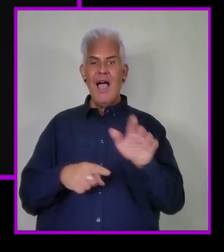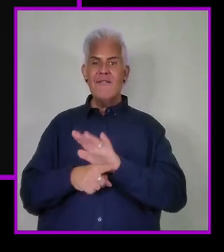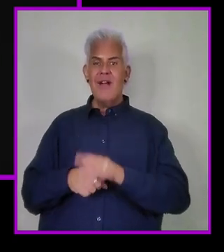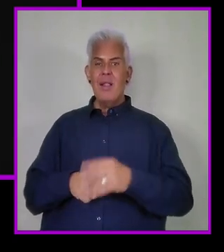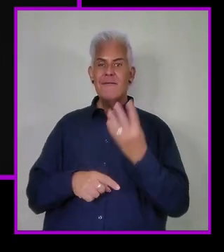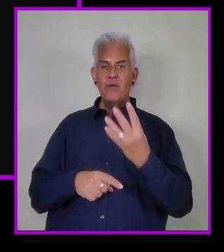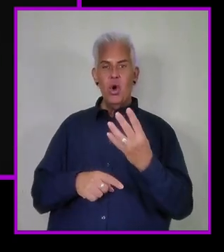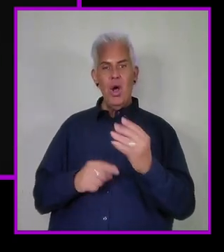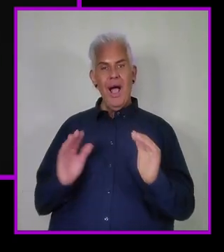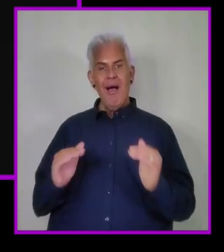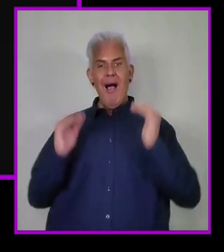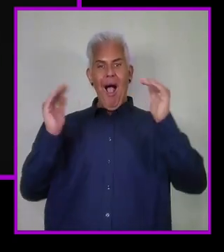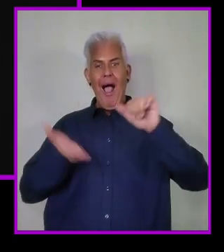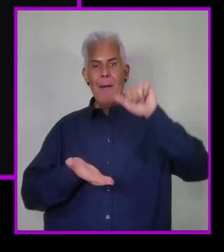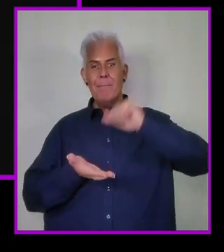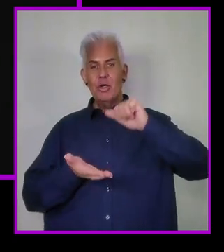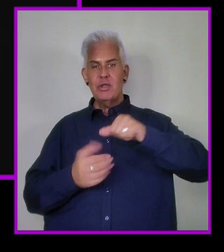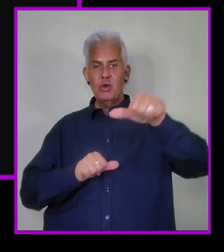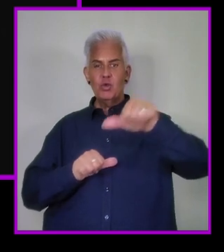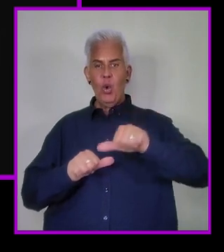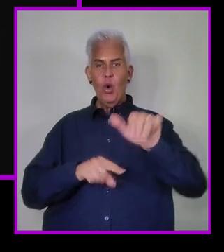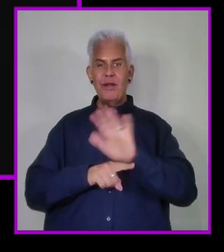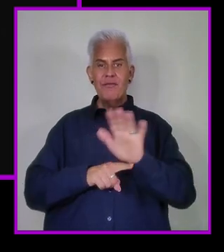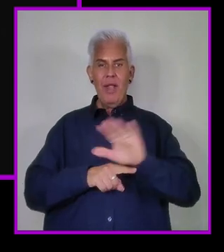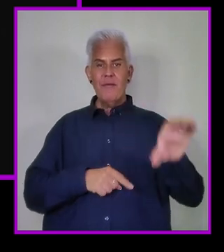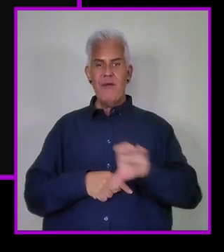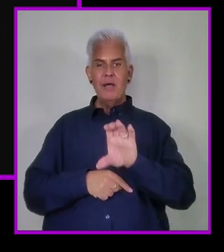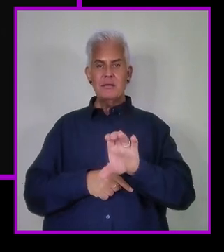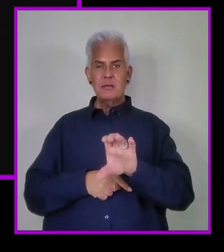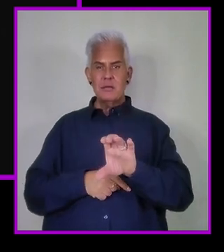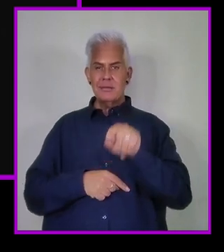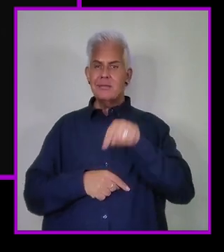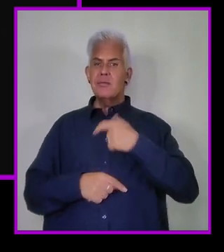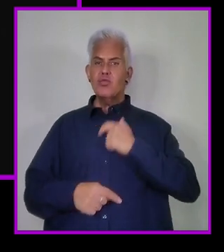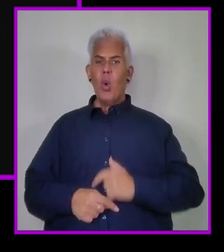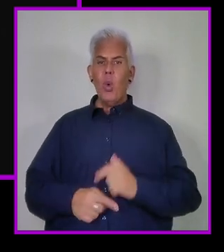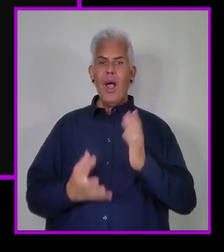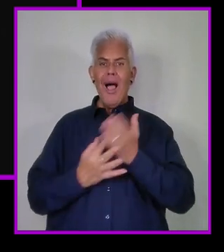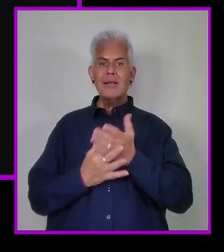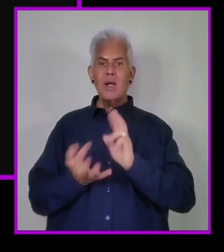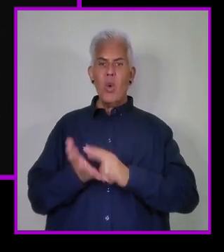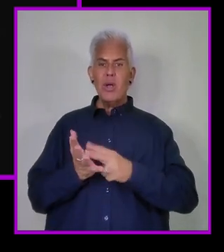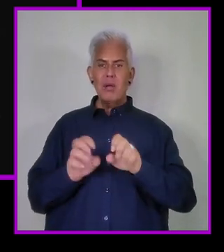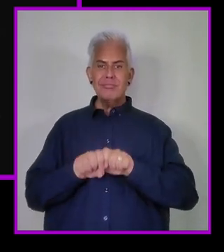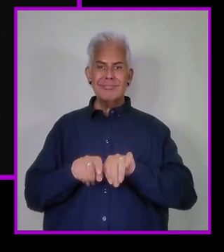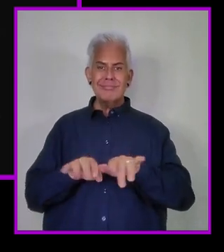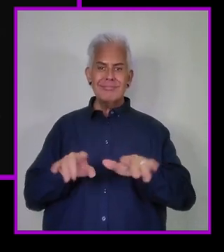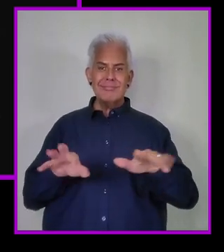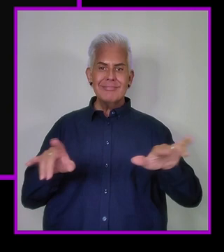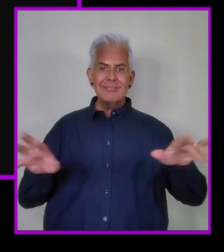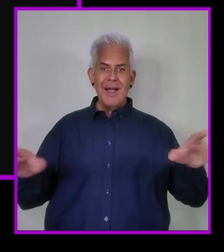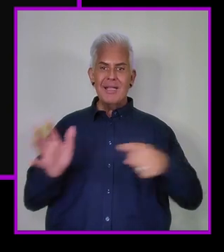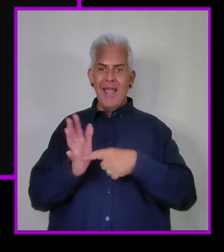Budget Short Film Fund. The role of an access coordinator is being rolled out through kind of